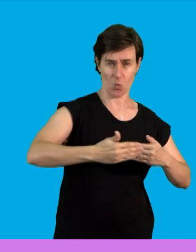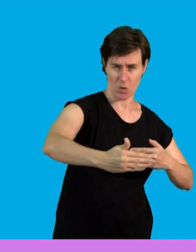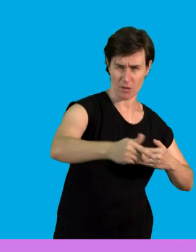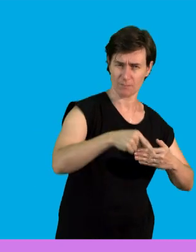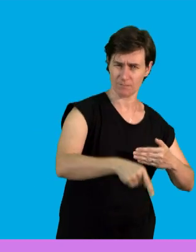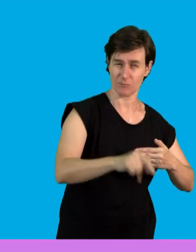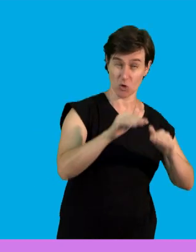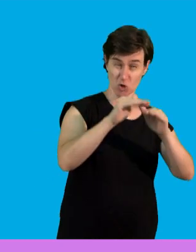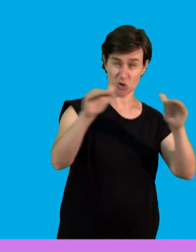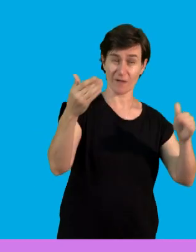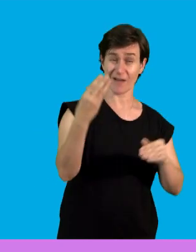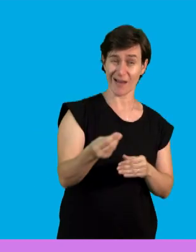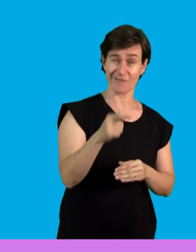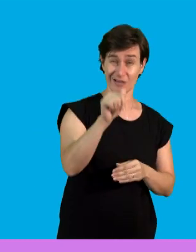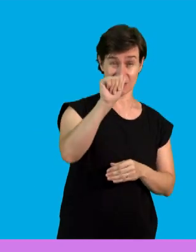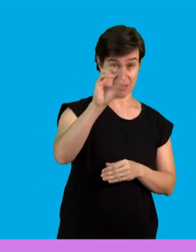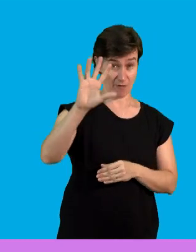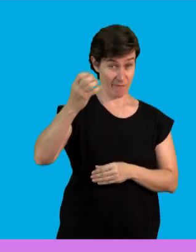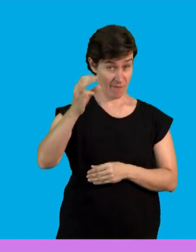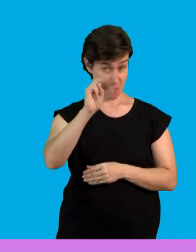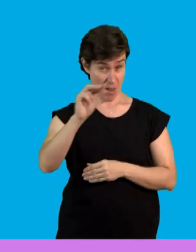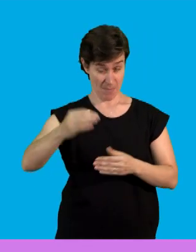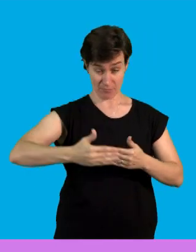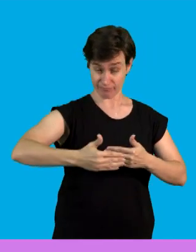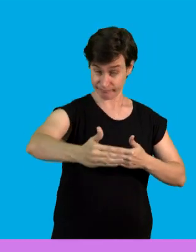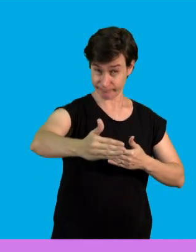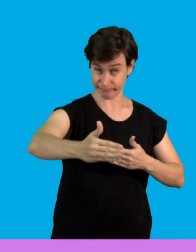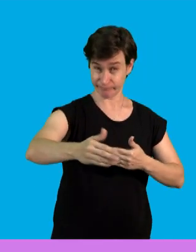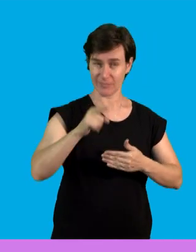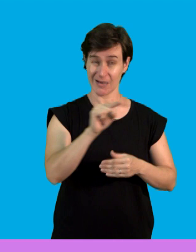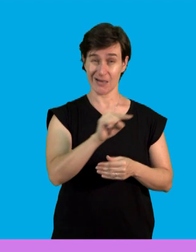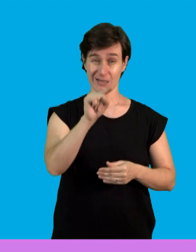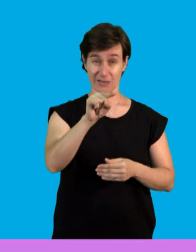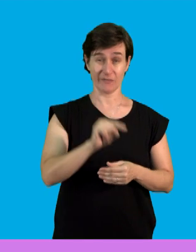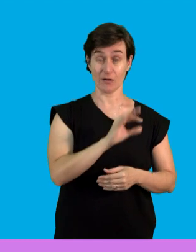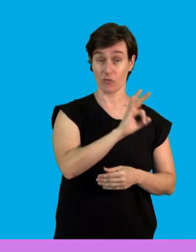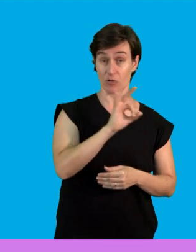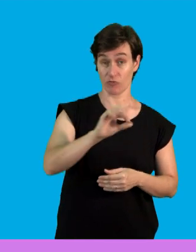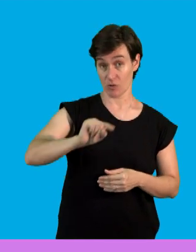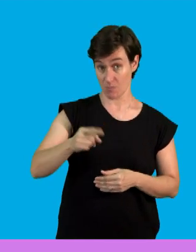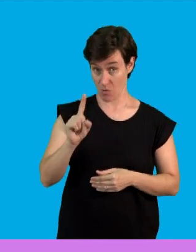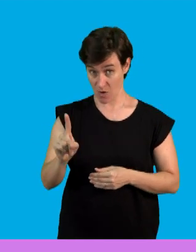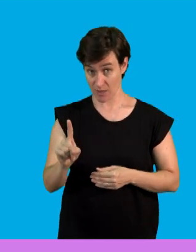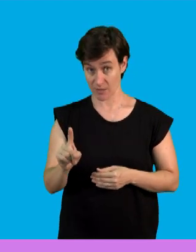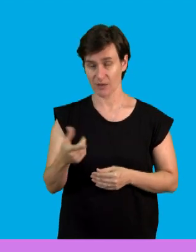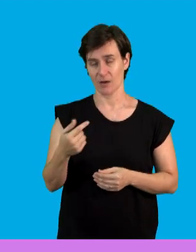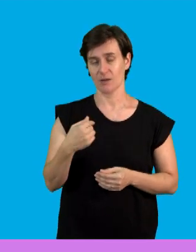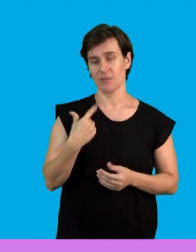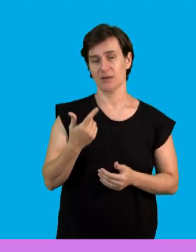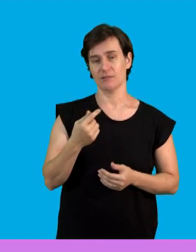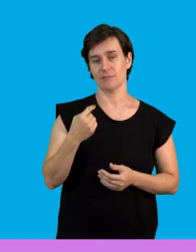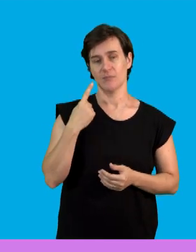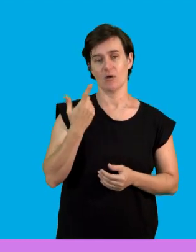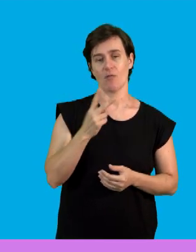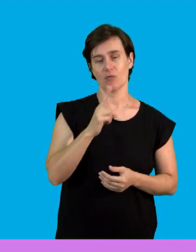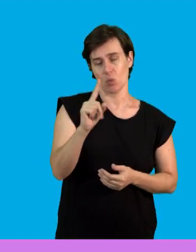4.9. So we have 4 in the length, and then in the width we